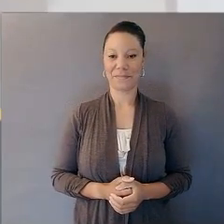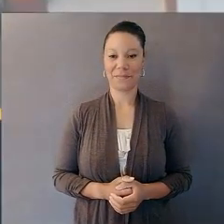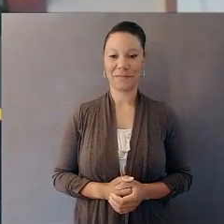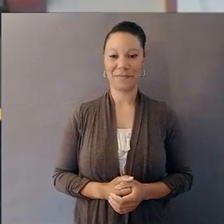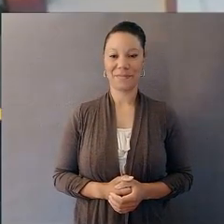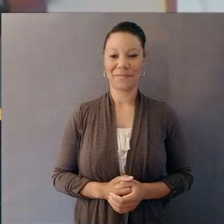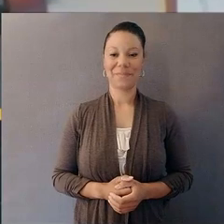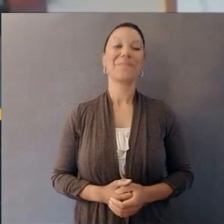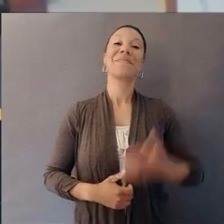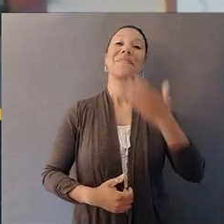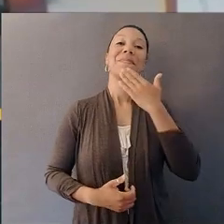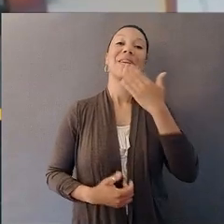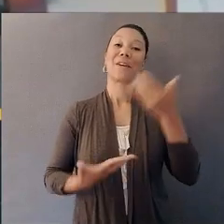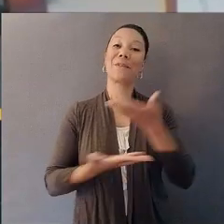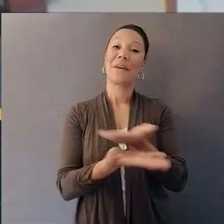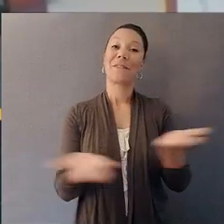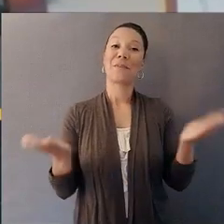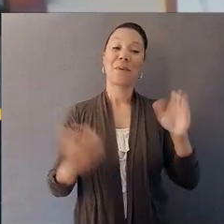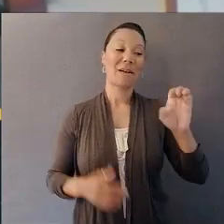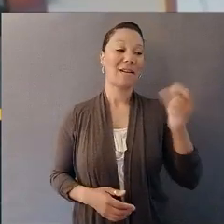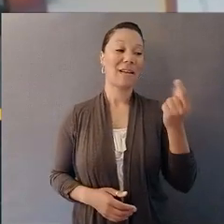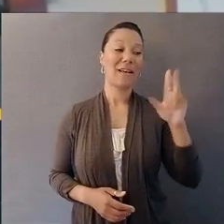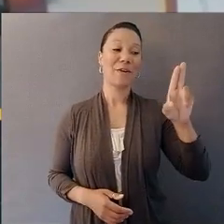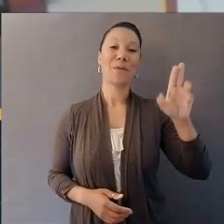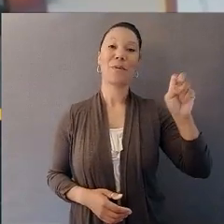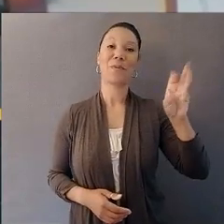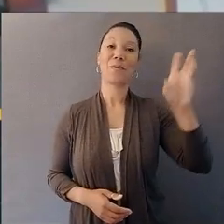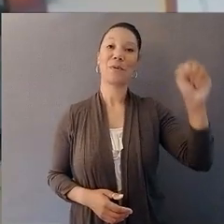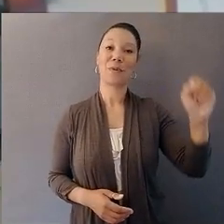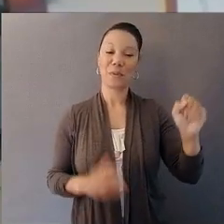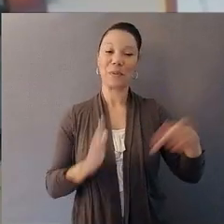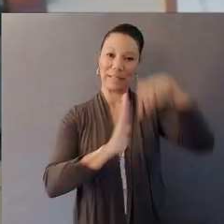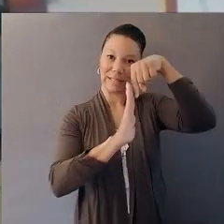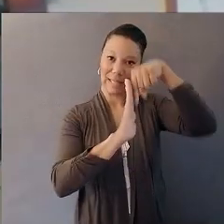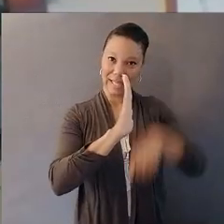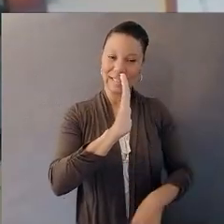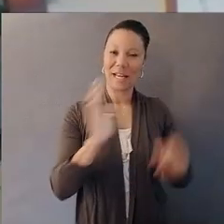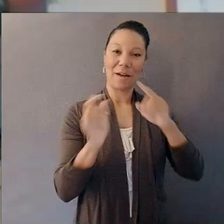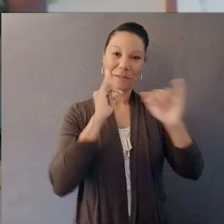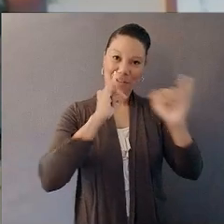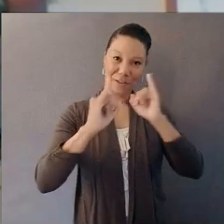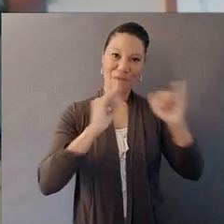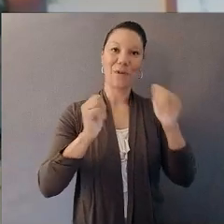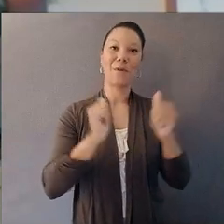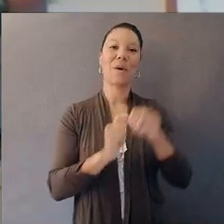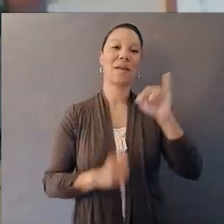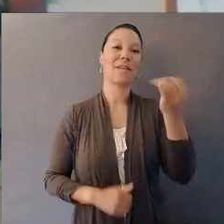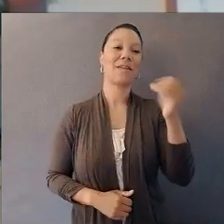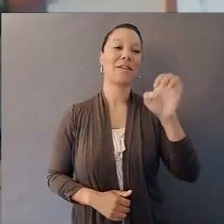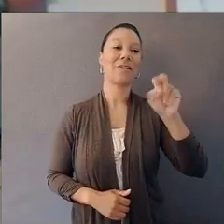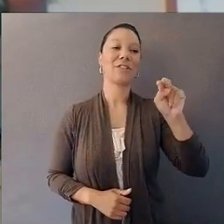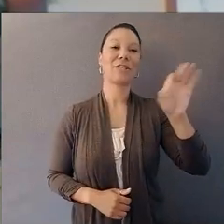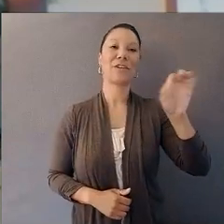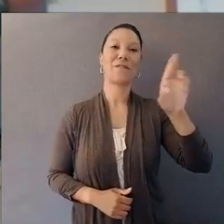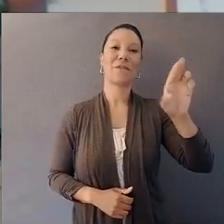All right, thank you everyone. This is an EGU News in-depth report with Jennifer MAGEE-SUMNER, who is a PE